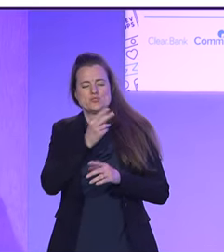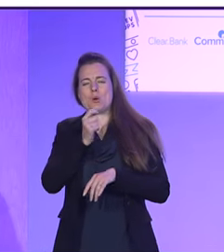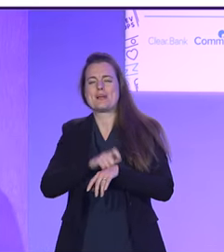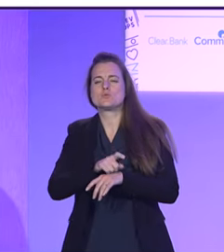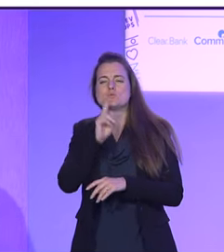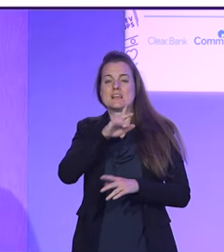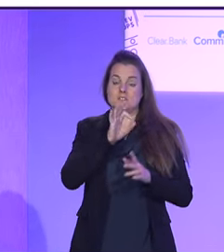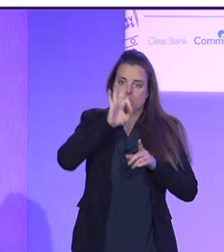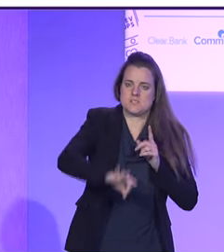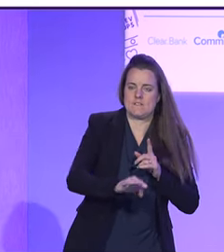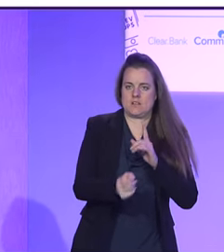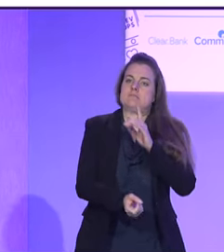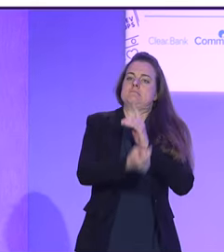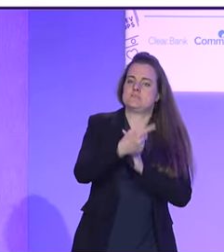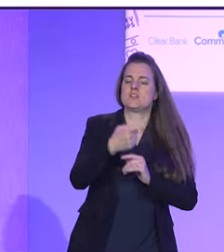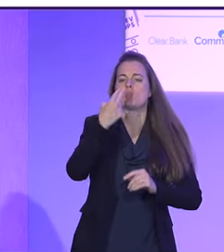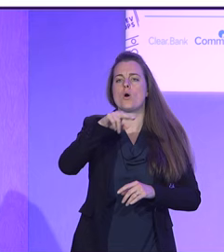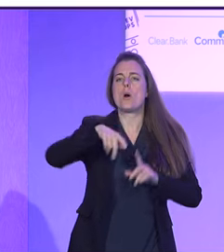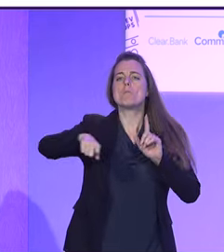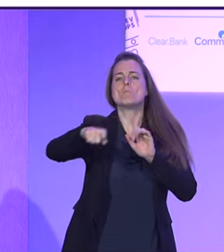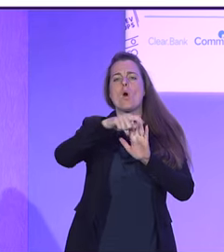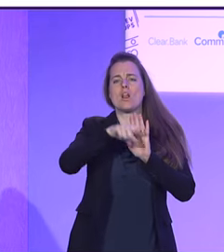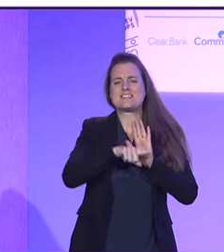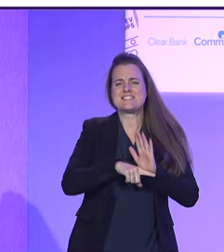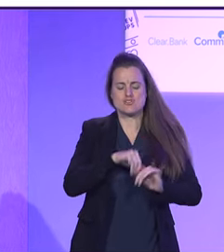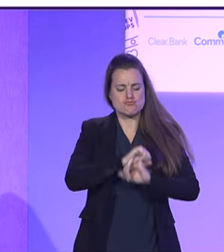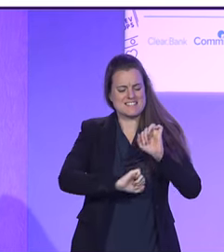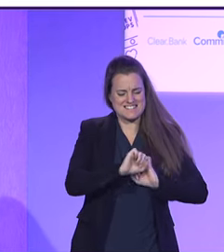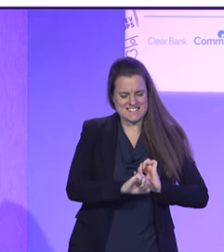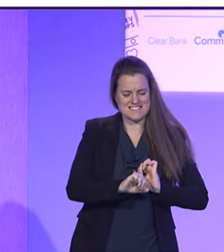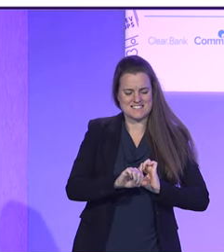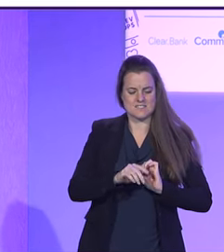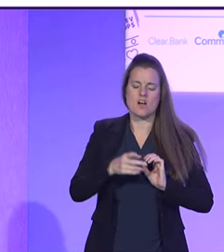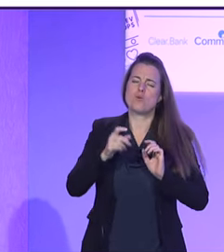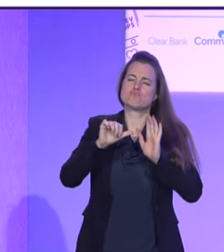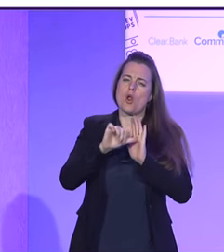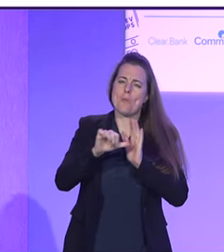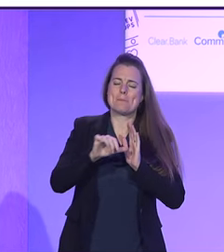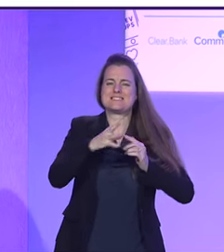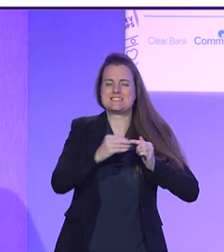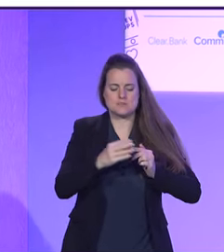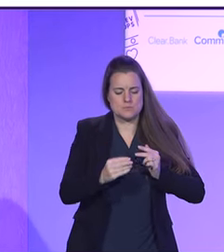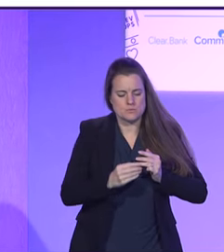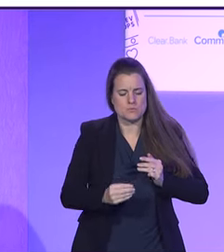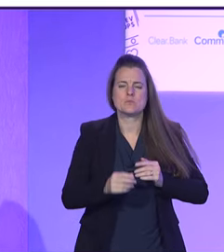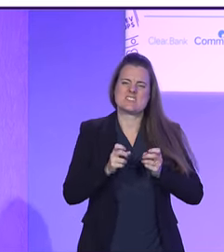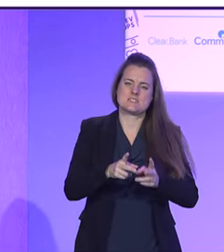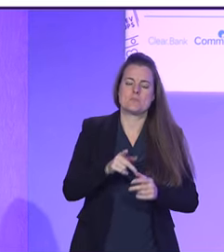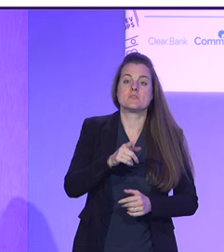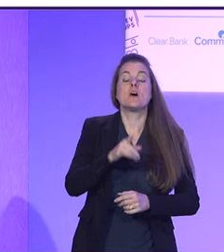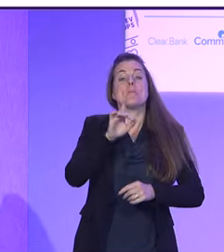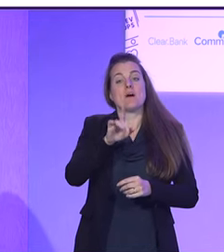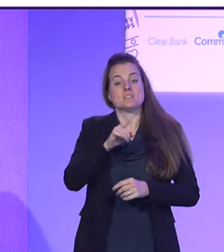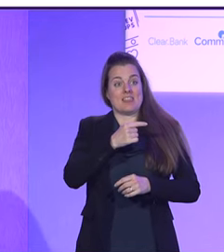policy resistance, what happens is that the problem symptom itself might get worse, might not get better, because that itself